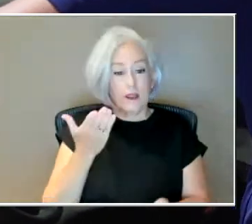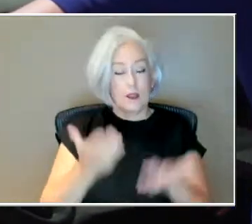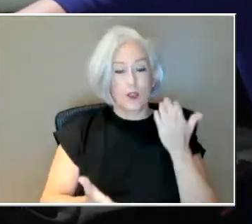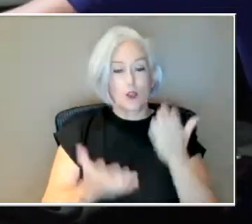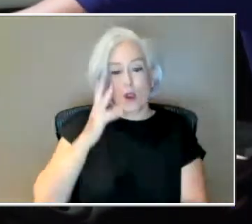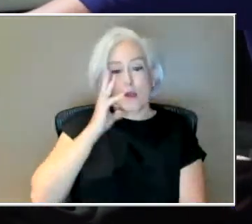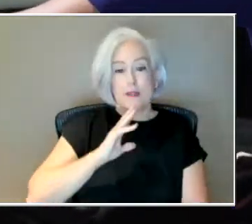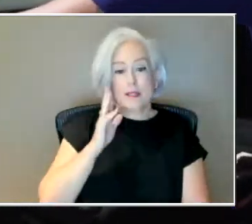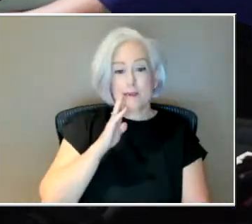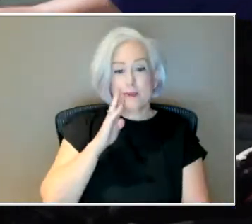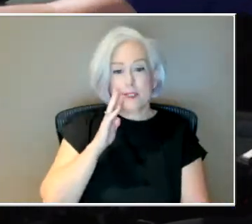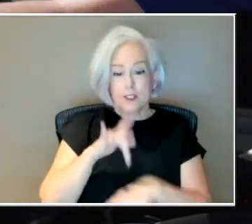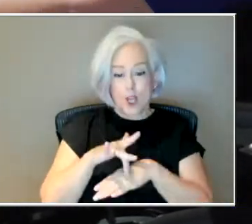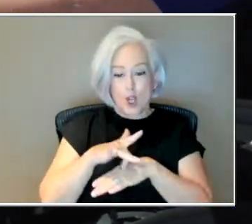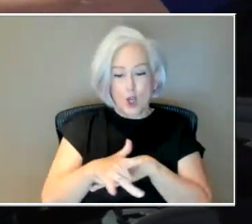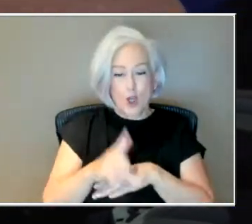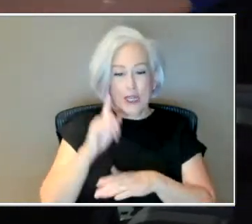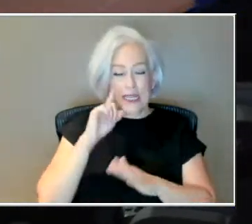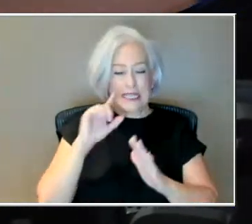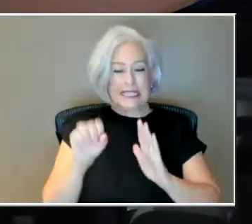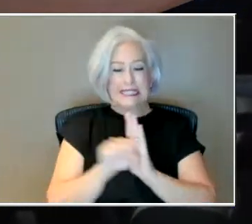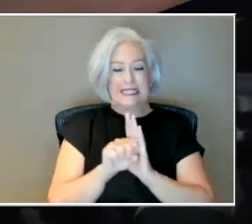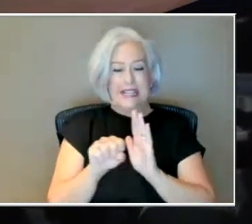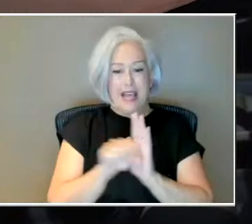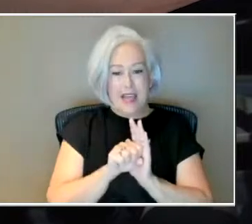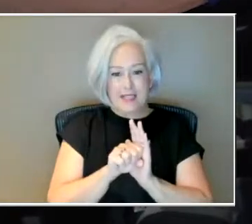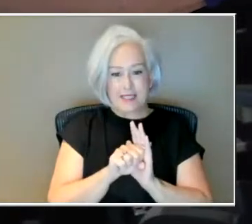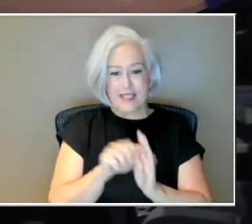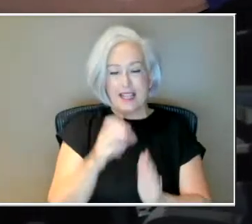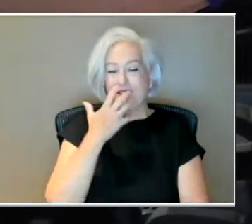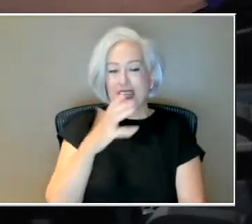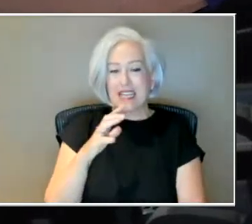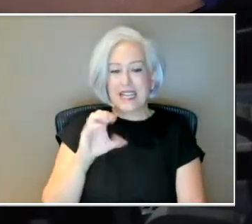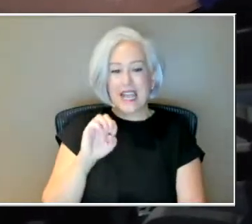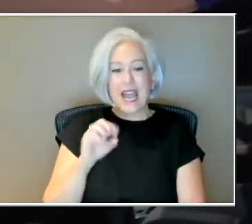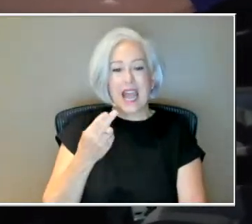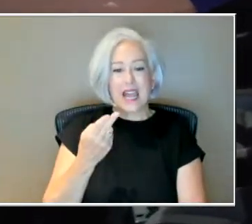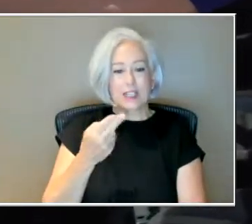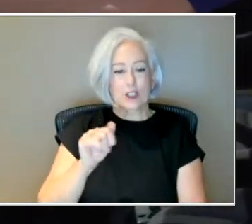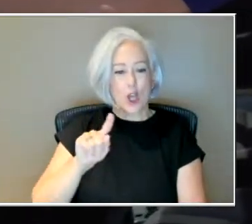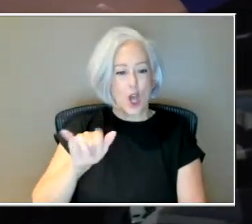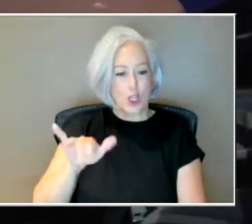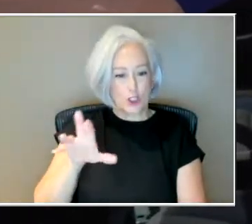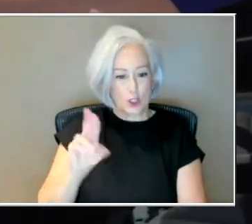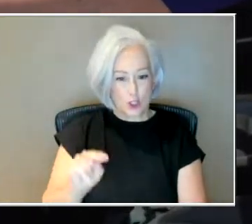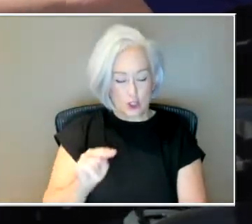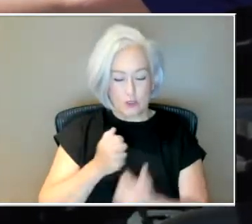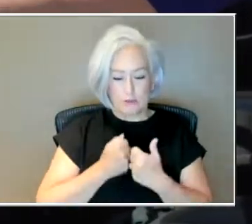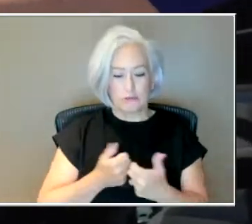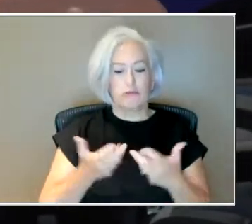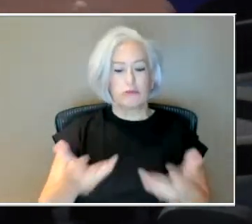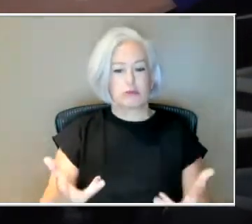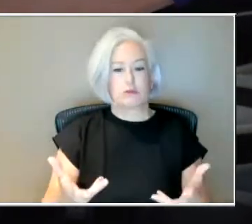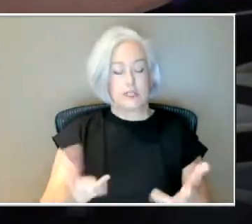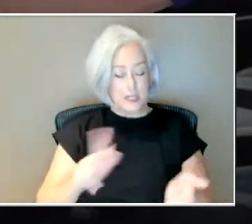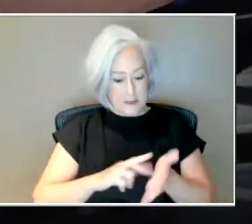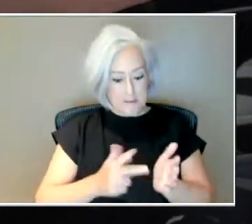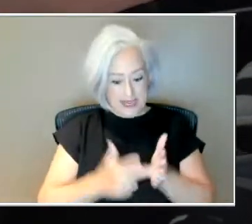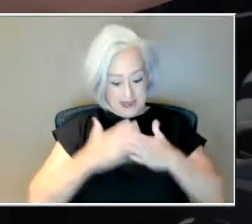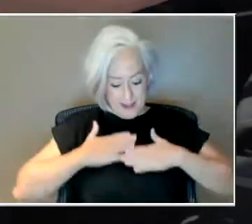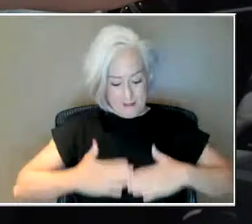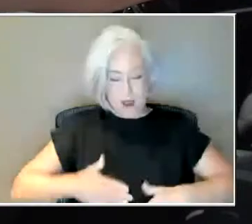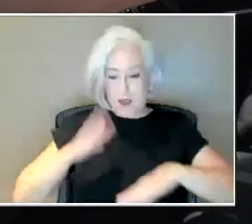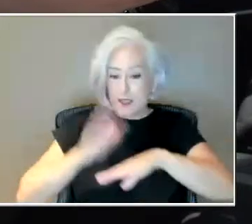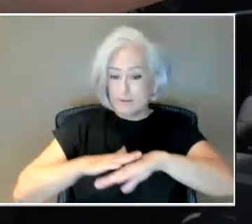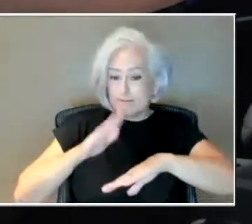stages of heat exhaustion. We're talking about heat illness earlier, and so that middle stage is that heat exhaustion. This is your body giving you warning signs that you